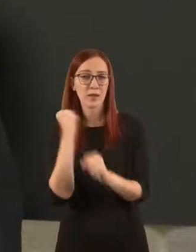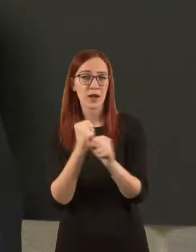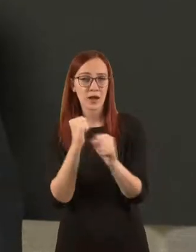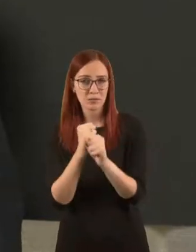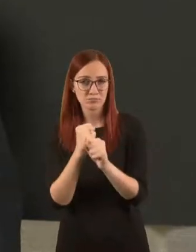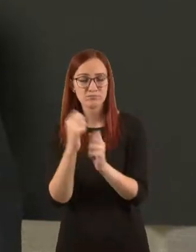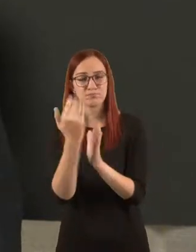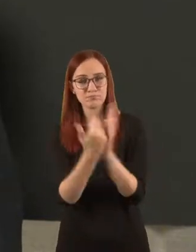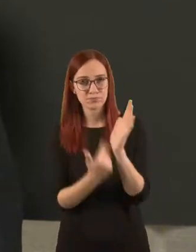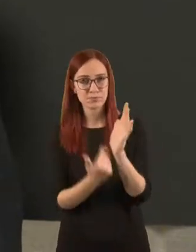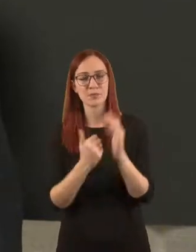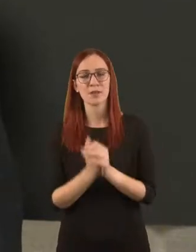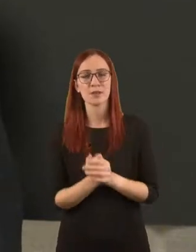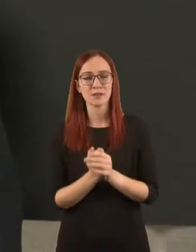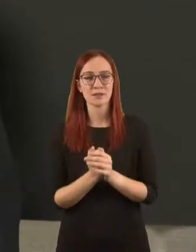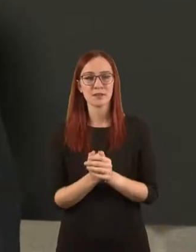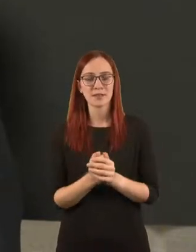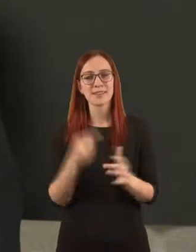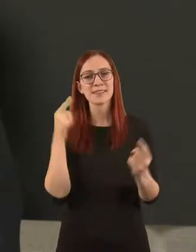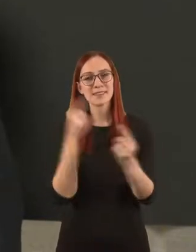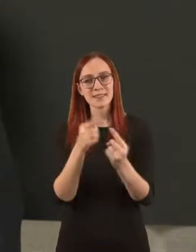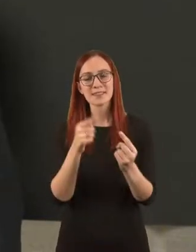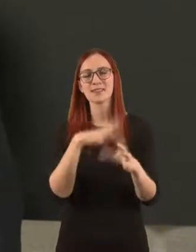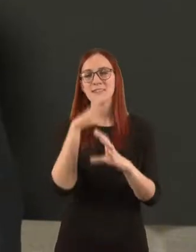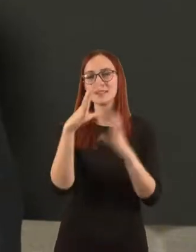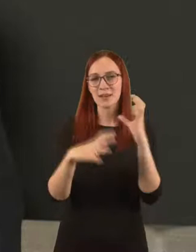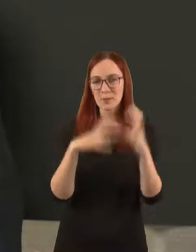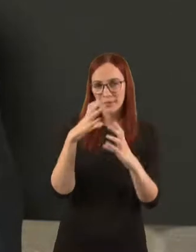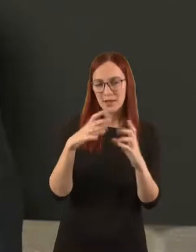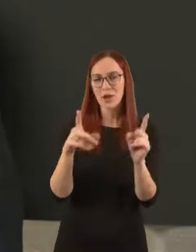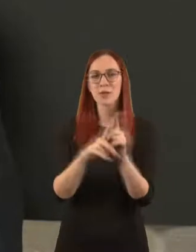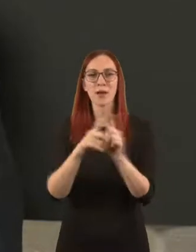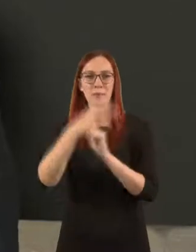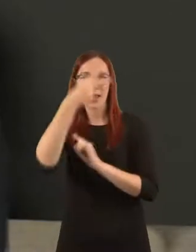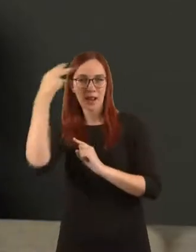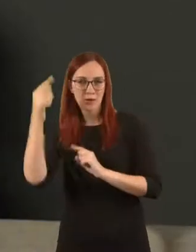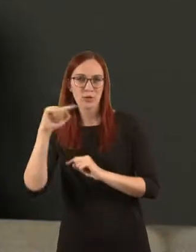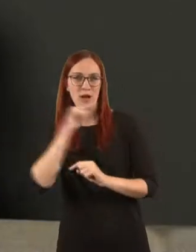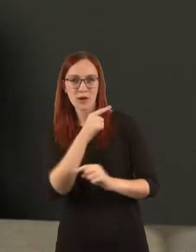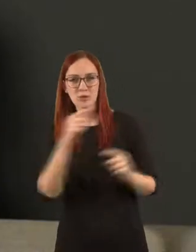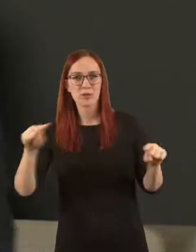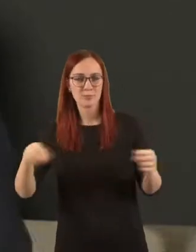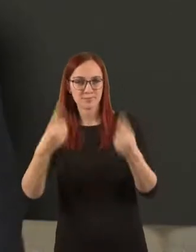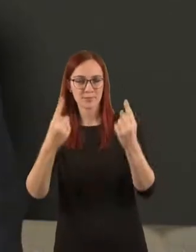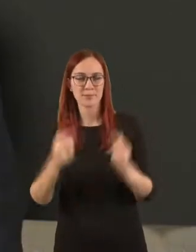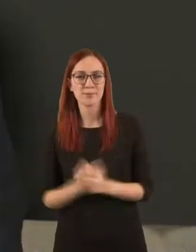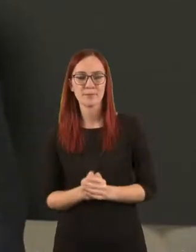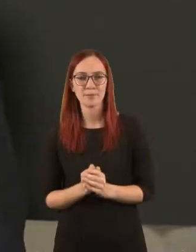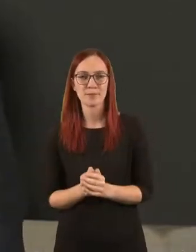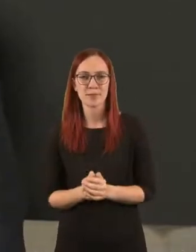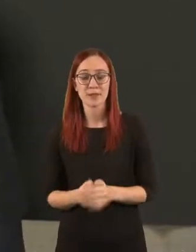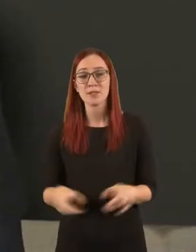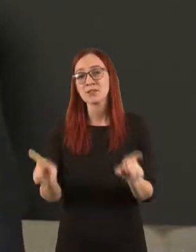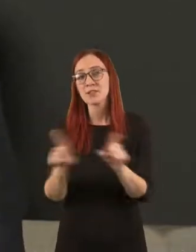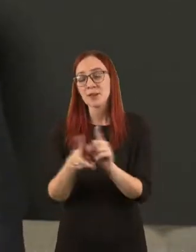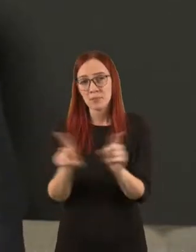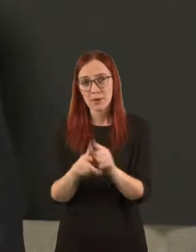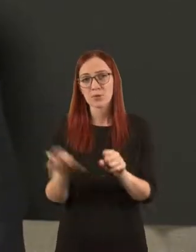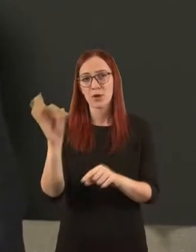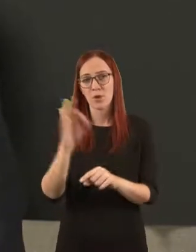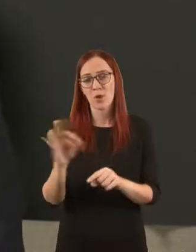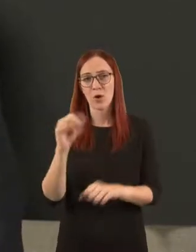And the major part of that electricity comes from unsafe power plants. We